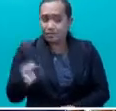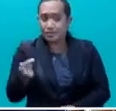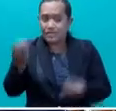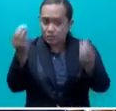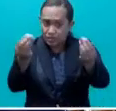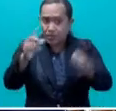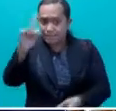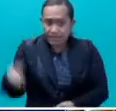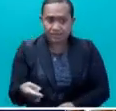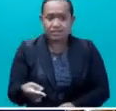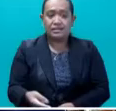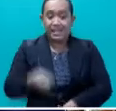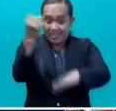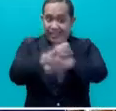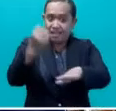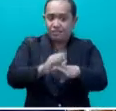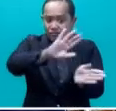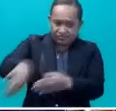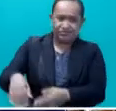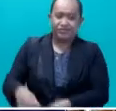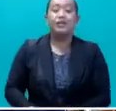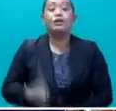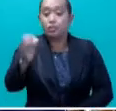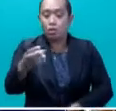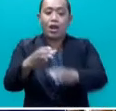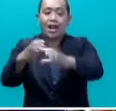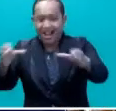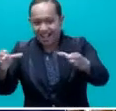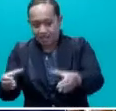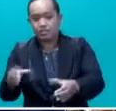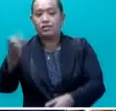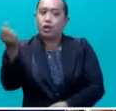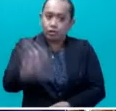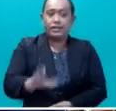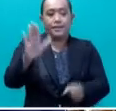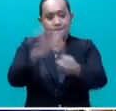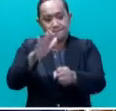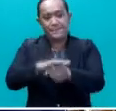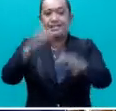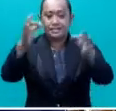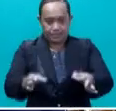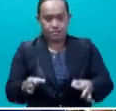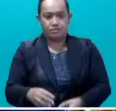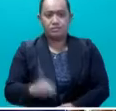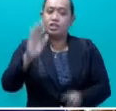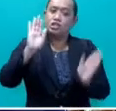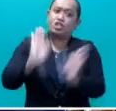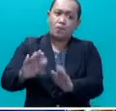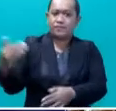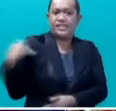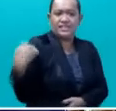taken into account. So leave the council to make its decision. It is moving forward. So please stop the interference, because